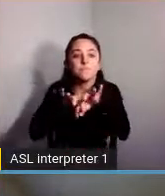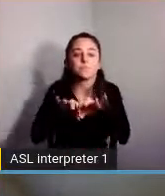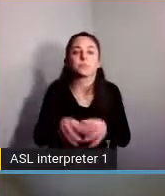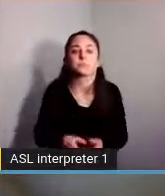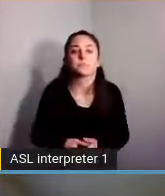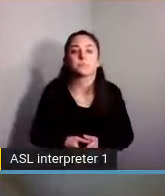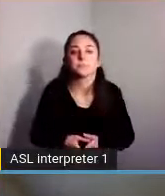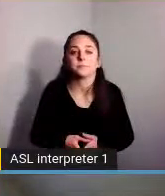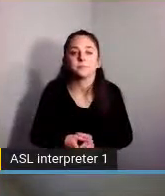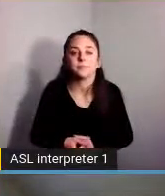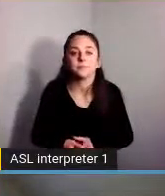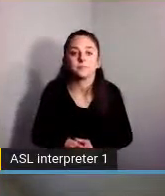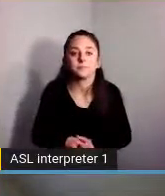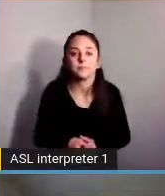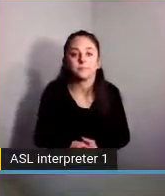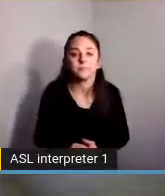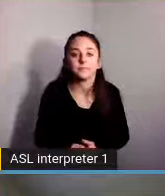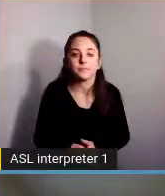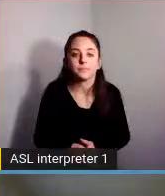And